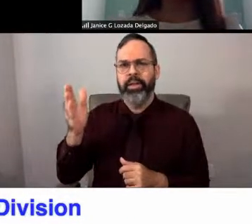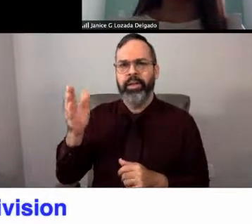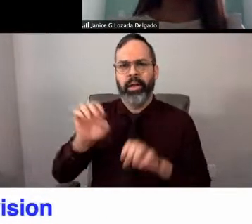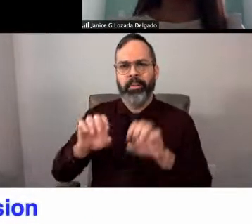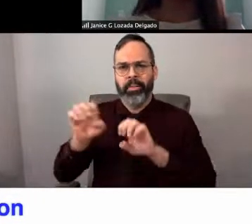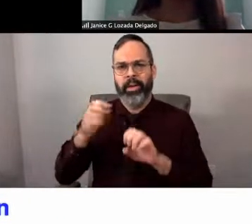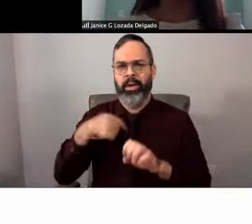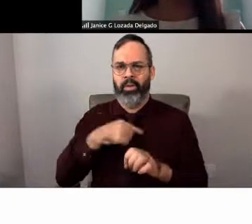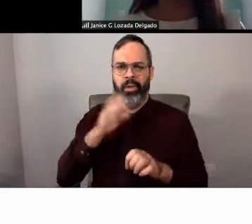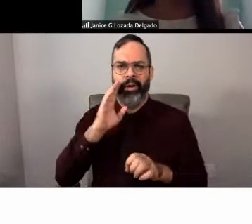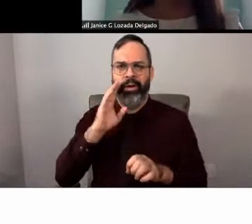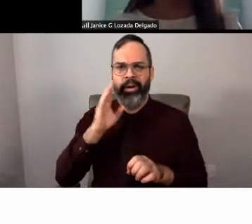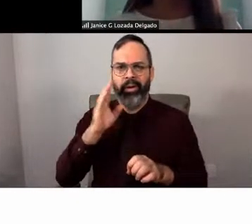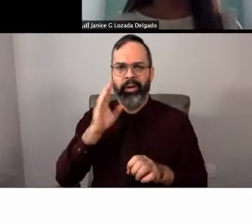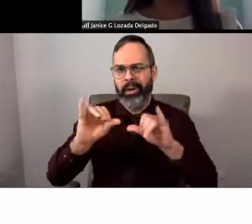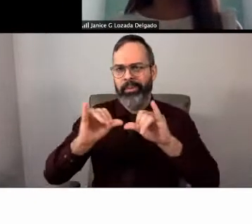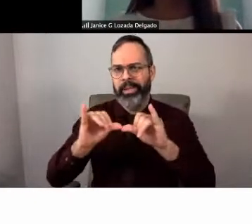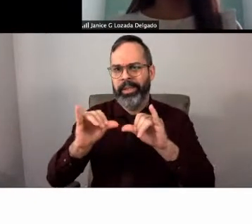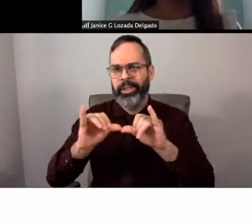to measure